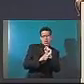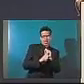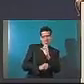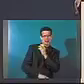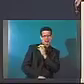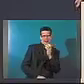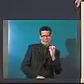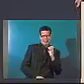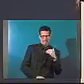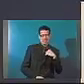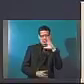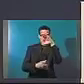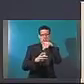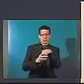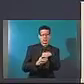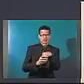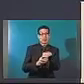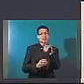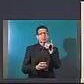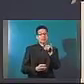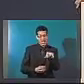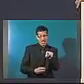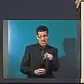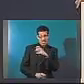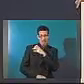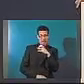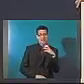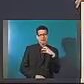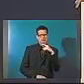a result, that